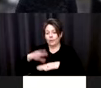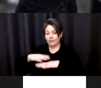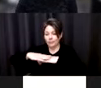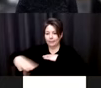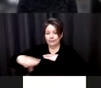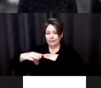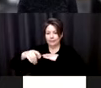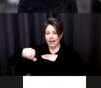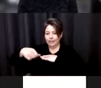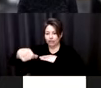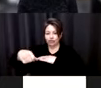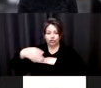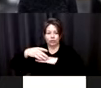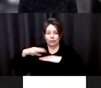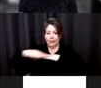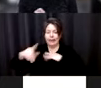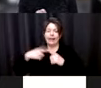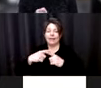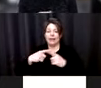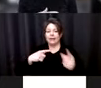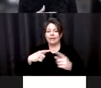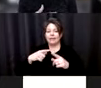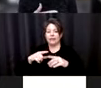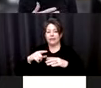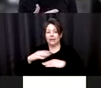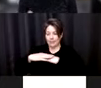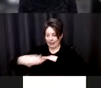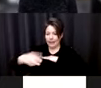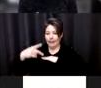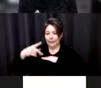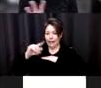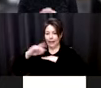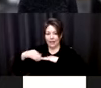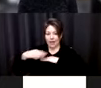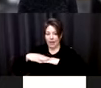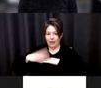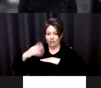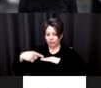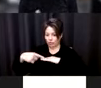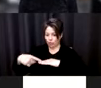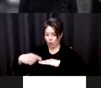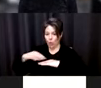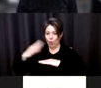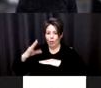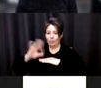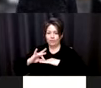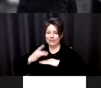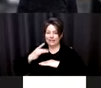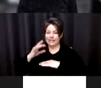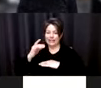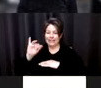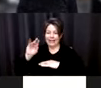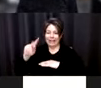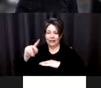processed. And the pieces of the plate that are revealed take the ink, and here you can see the